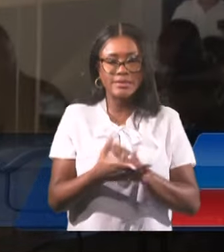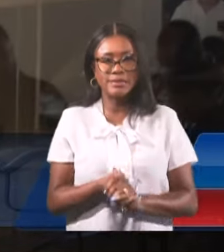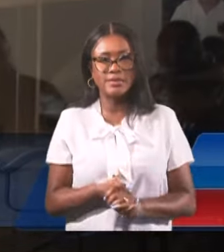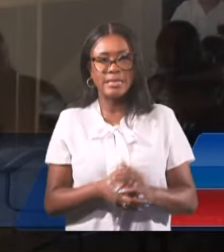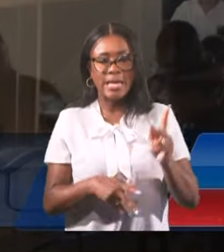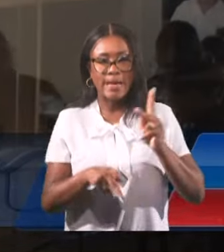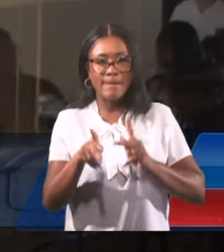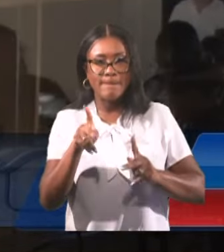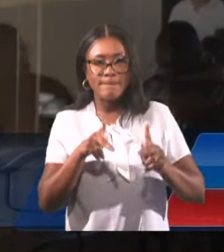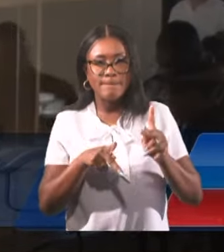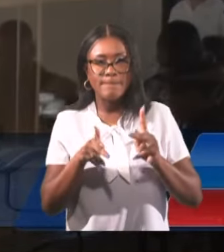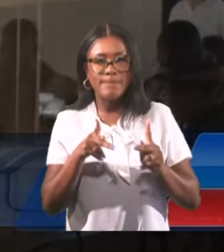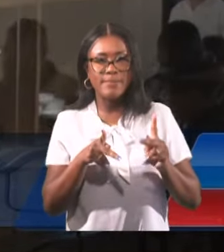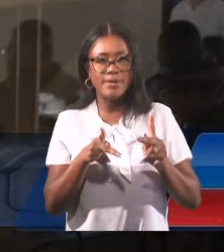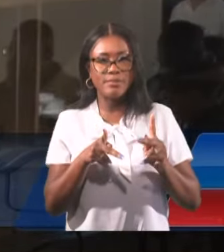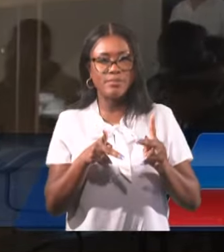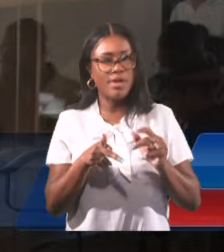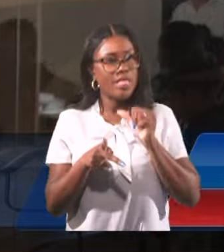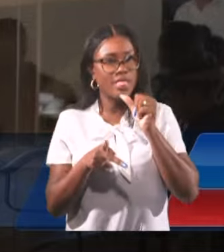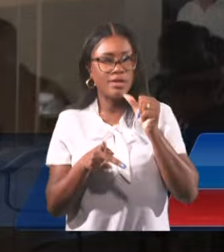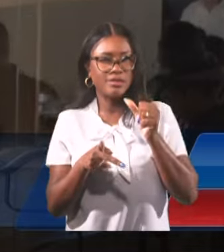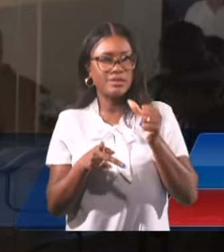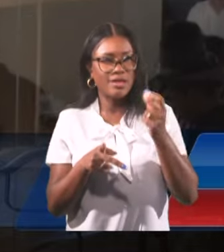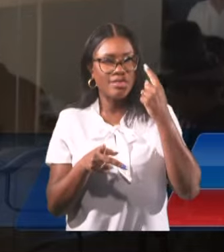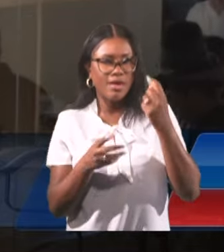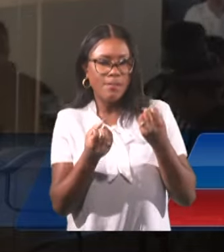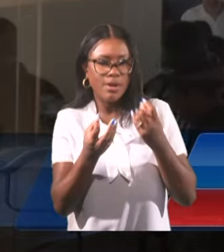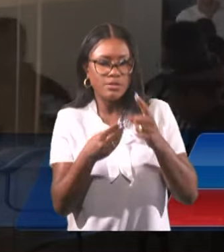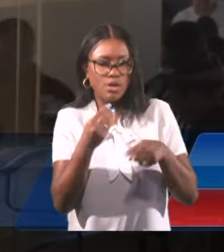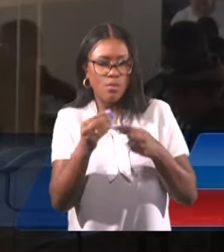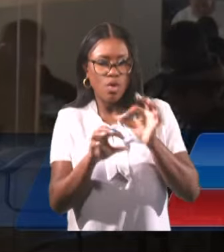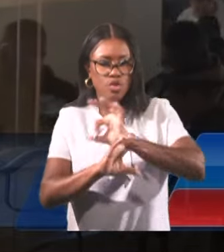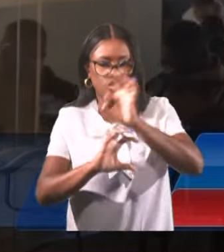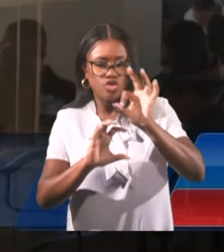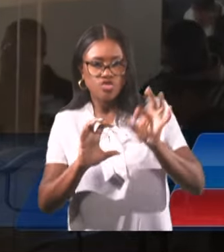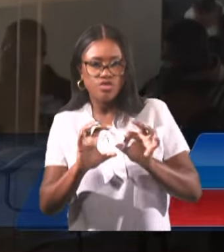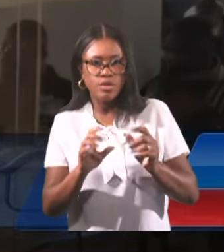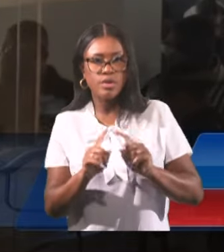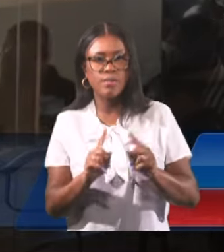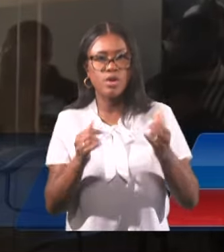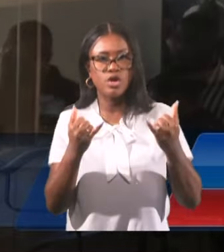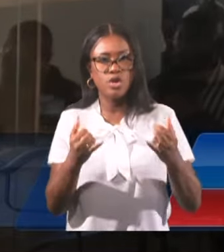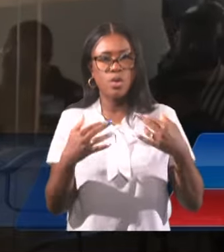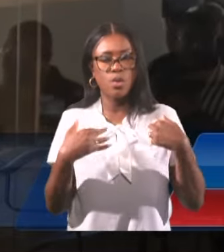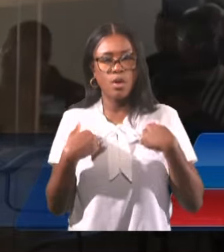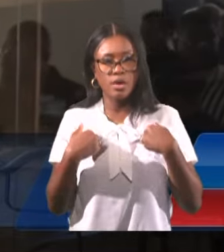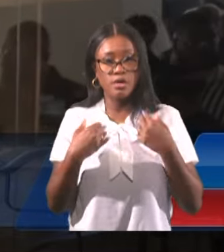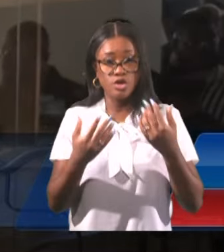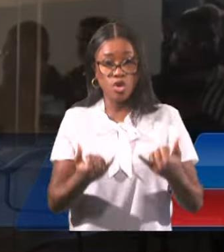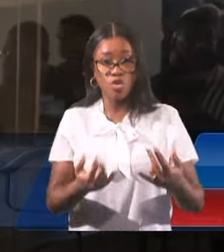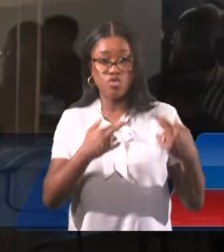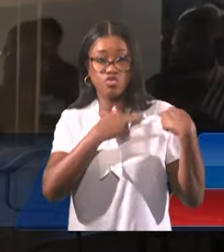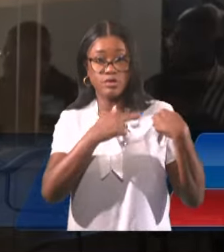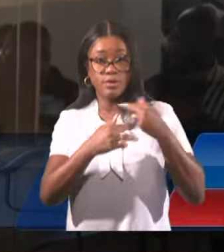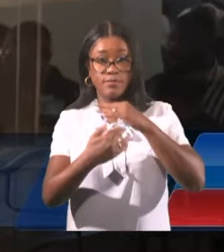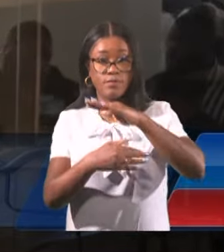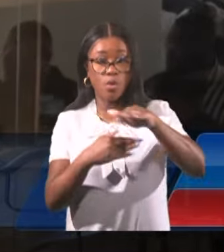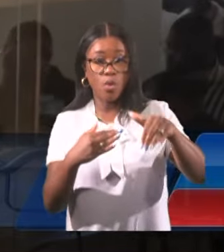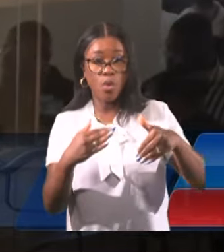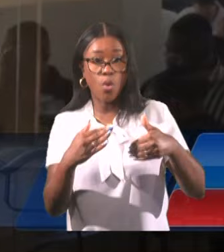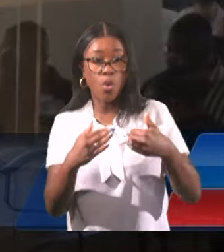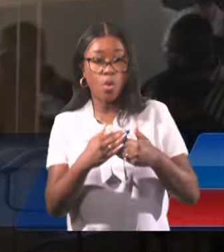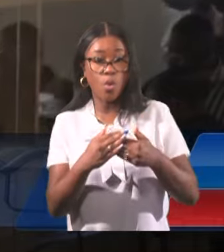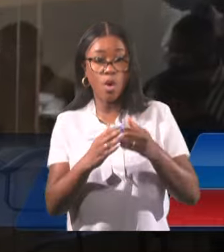People underestimate the Caribbean diaspora. And now that I have regional footholds, because we're responsible now for the entire